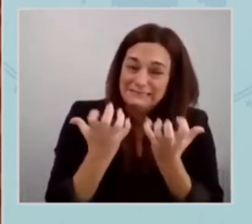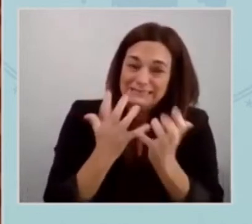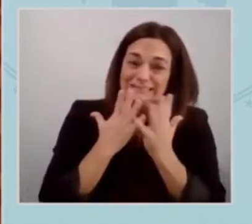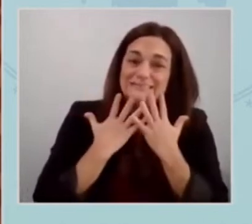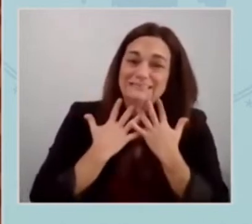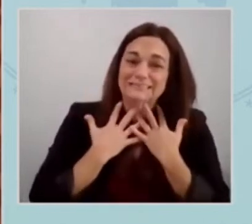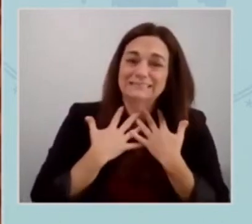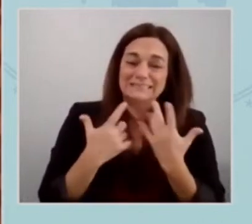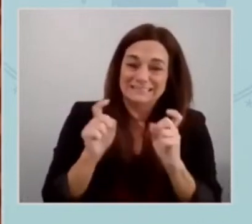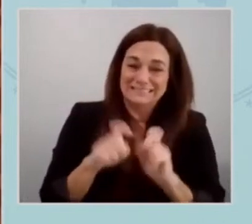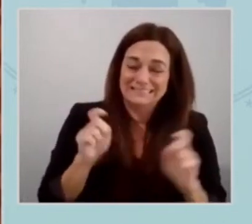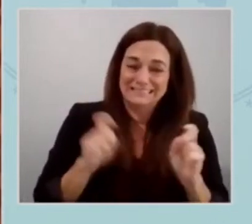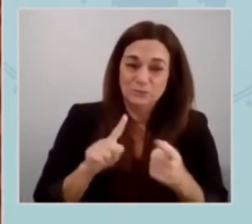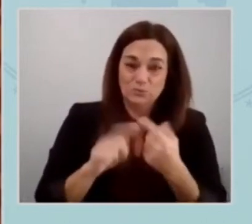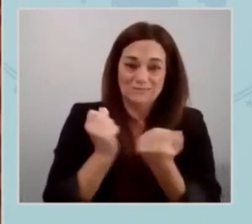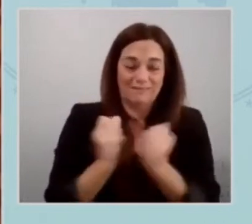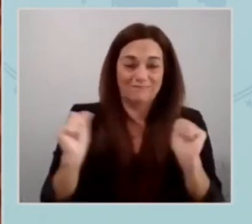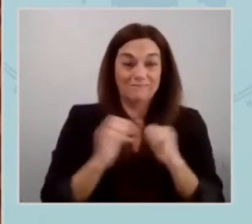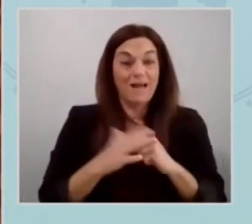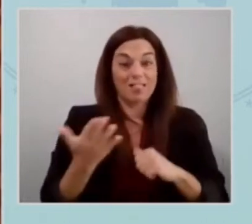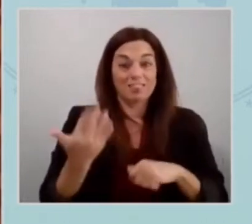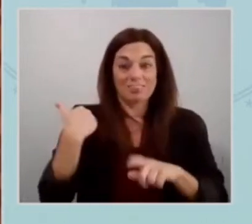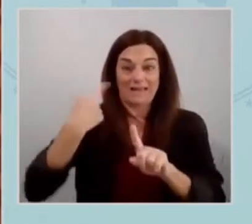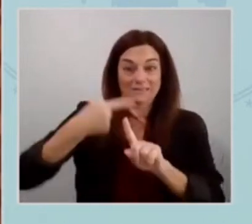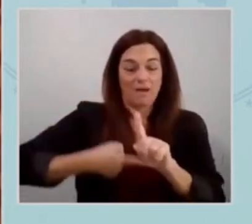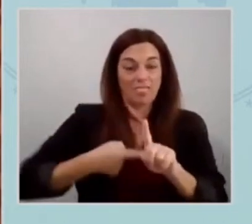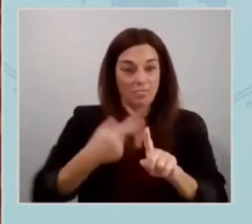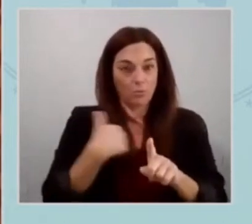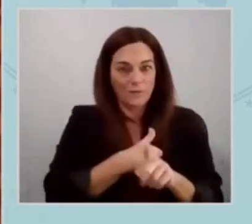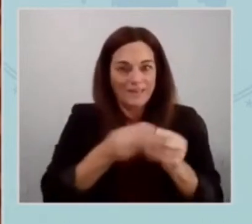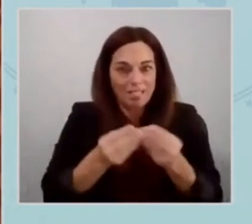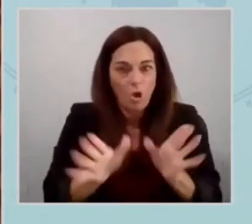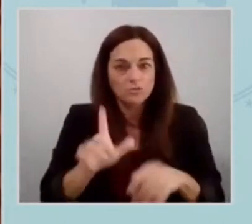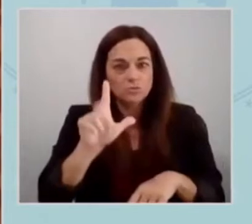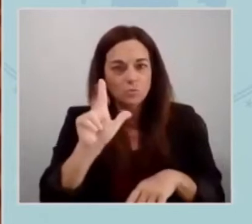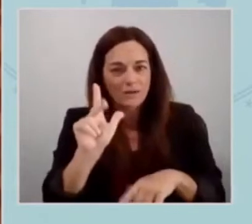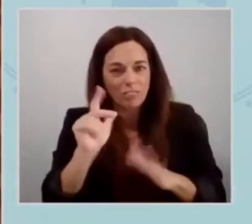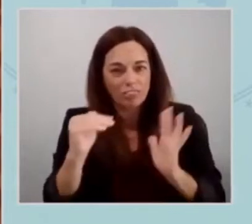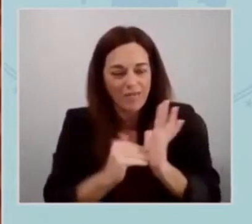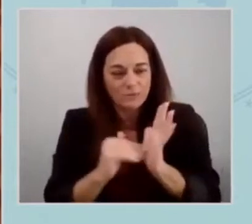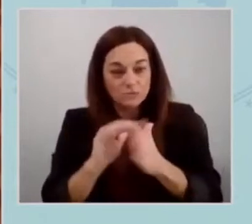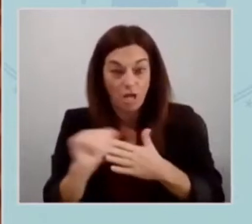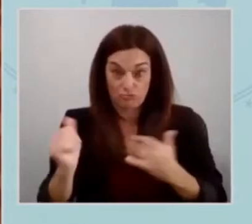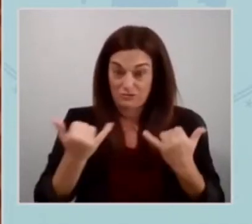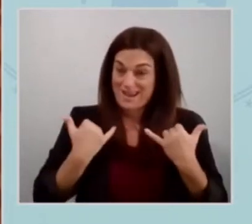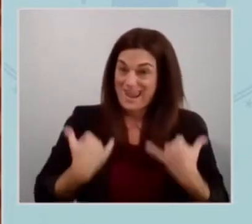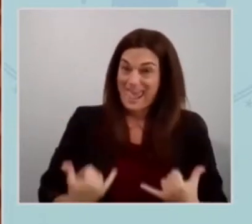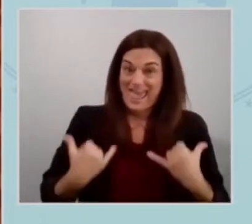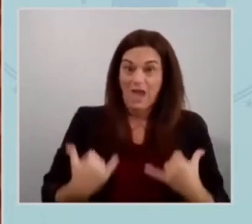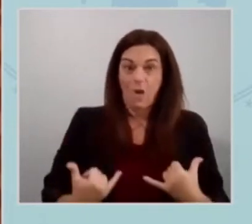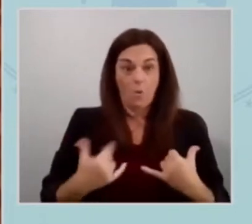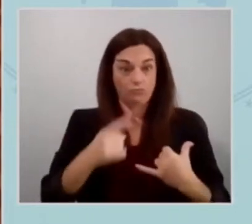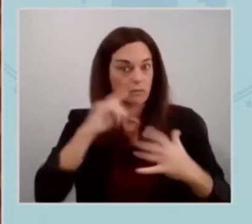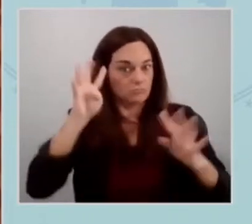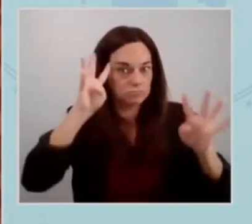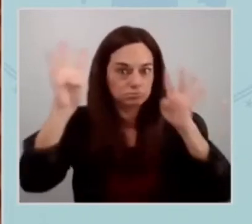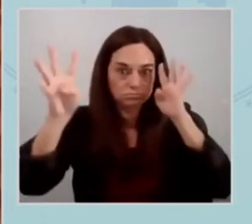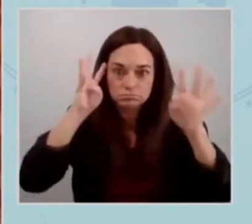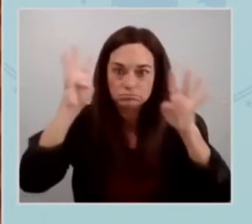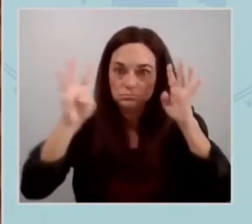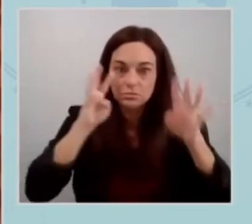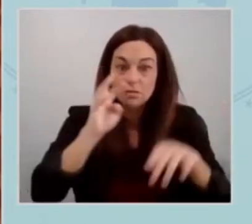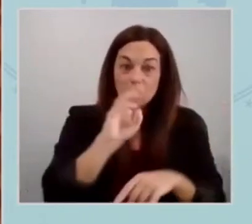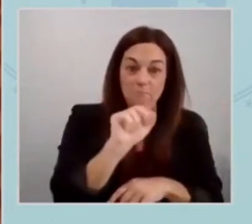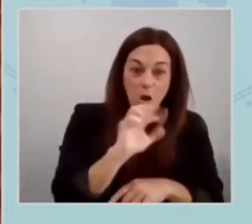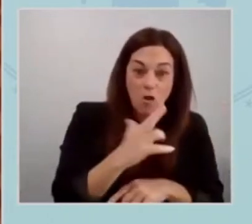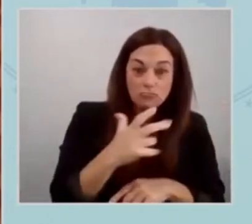of true desperation. Last month alone, my company lost $23,000. At this rate, we will make our obligations,